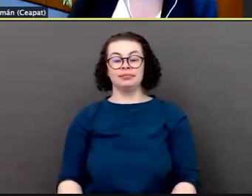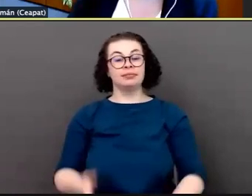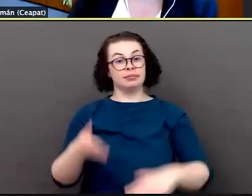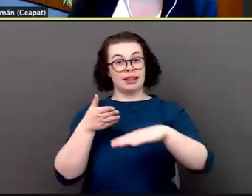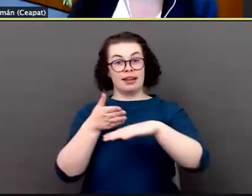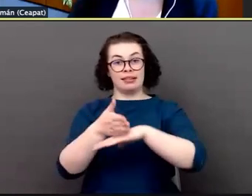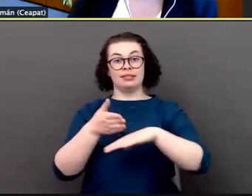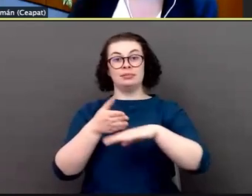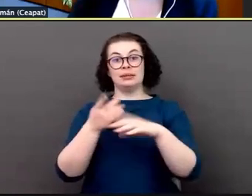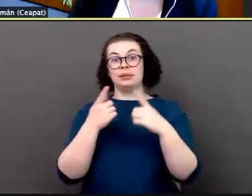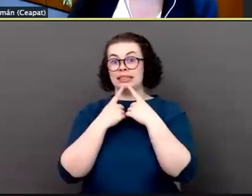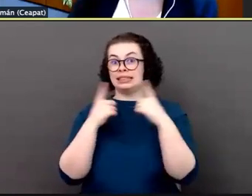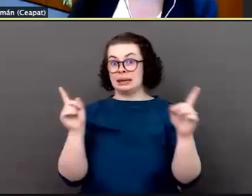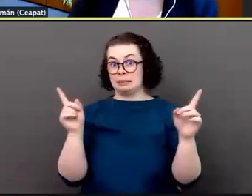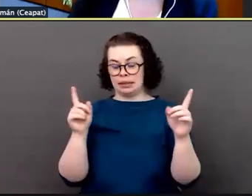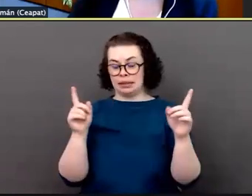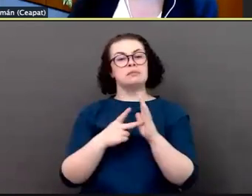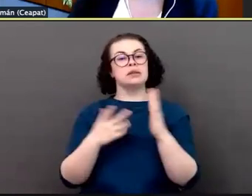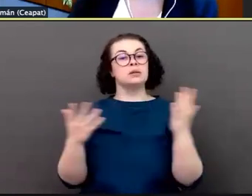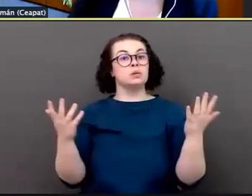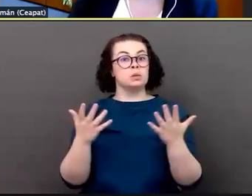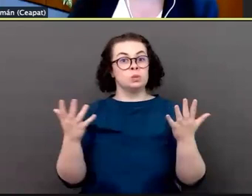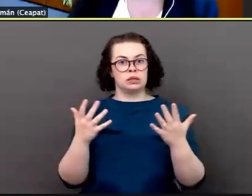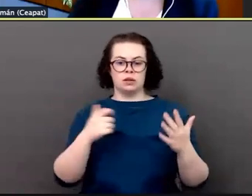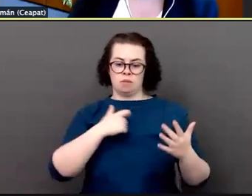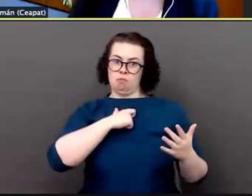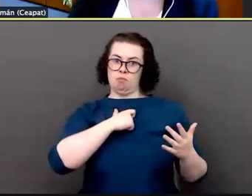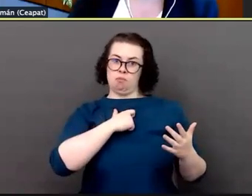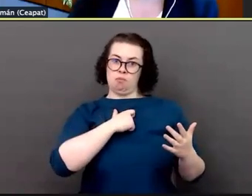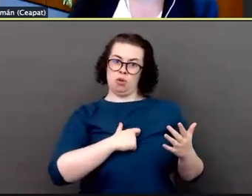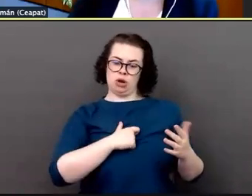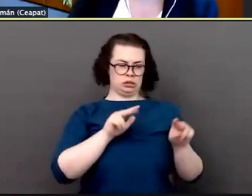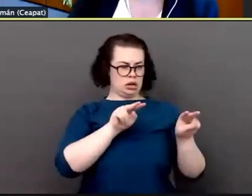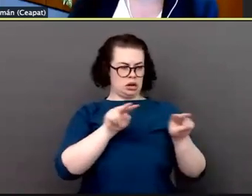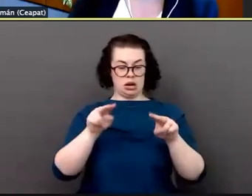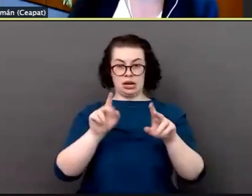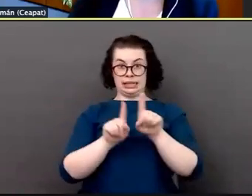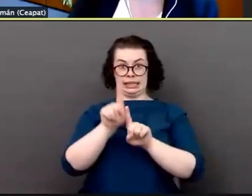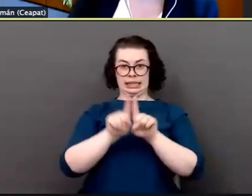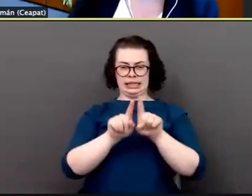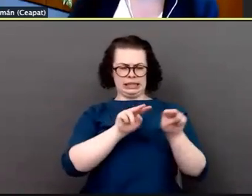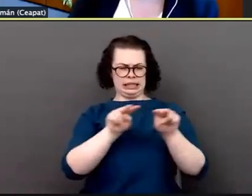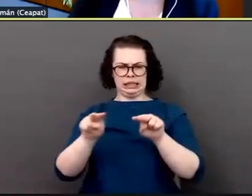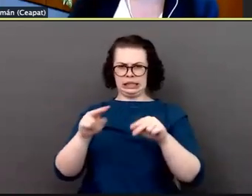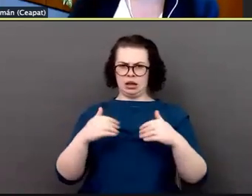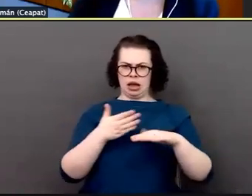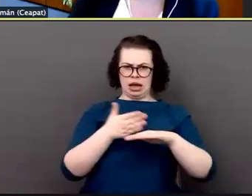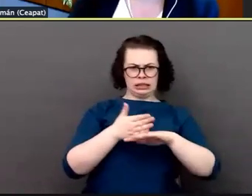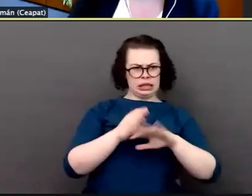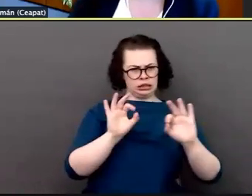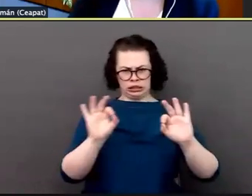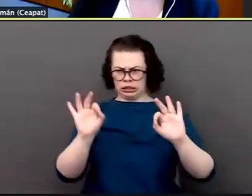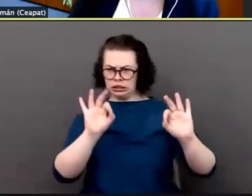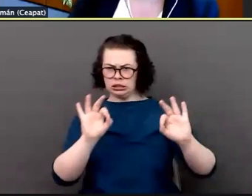only allows the manager of the built environment to monitor its level of compliance